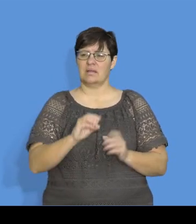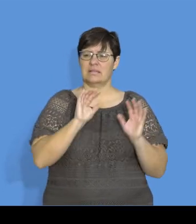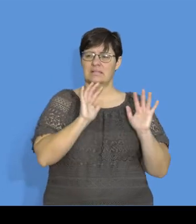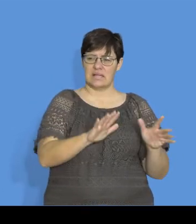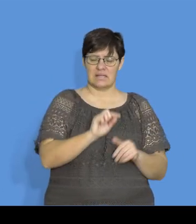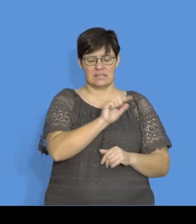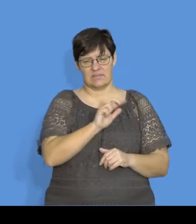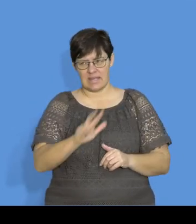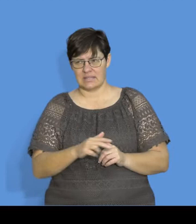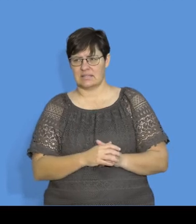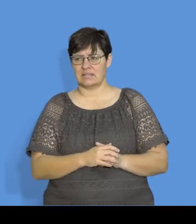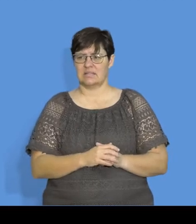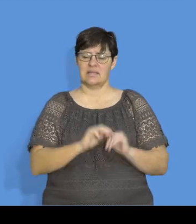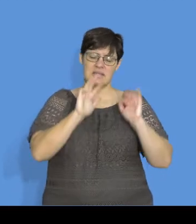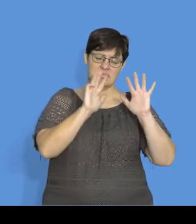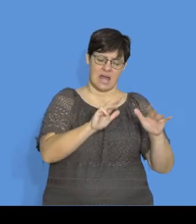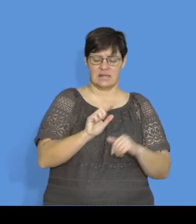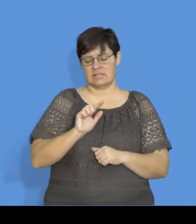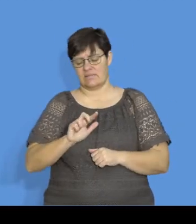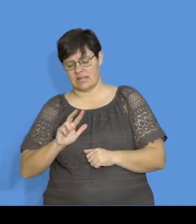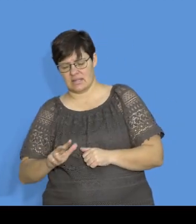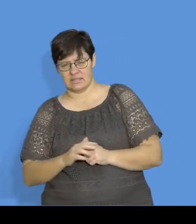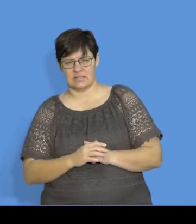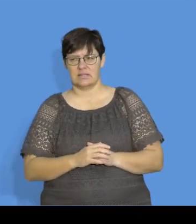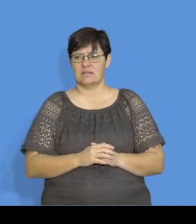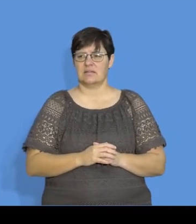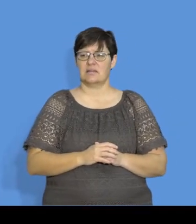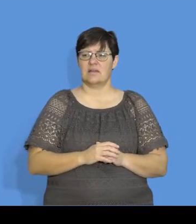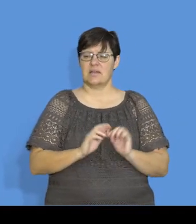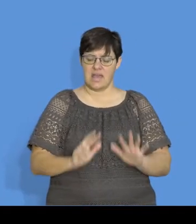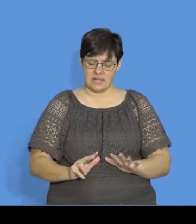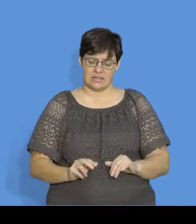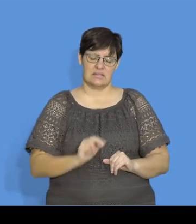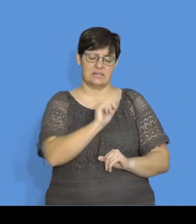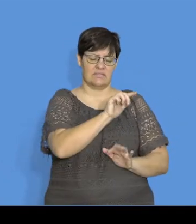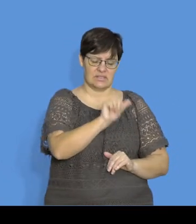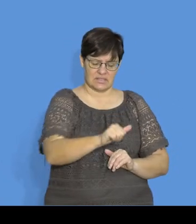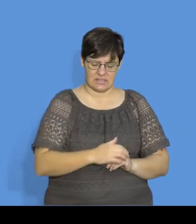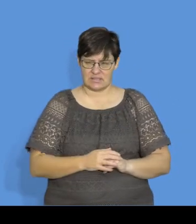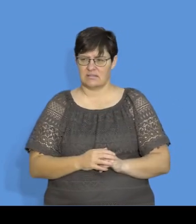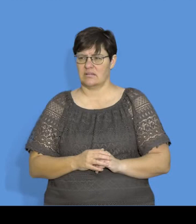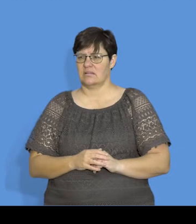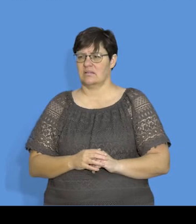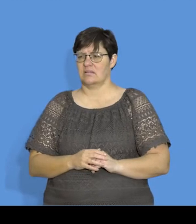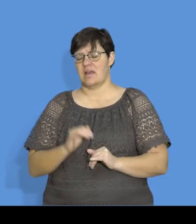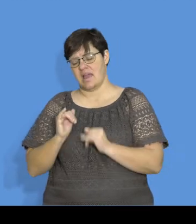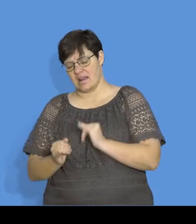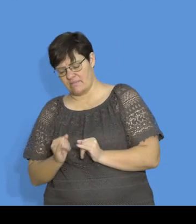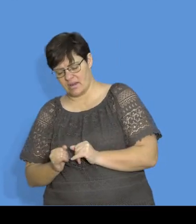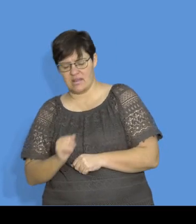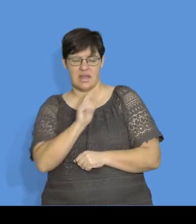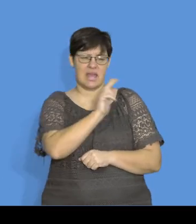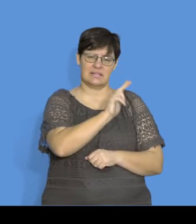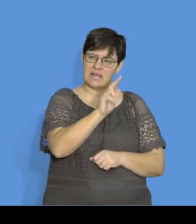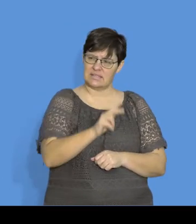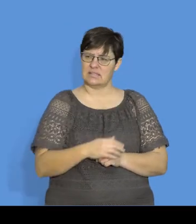and 78, 9, 78, the same thing, 8, 76. If I